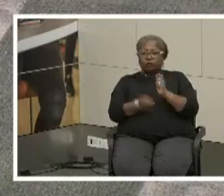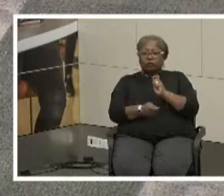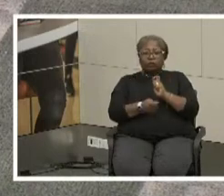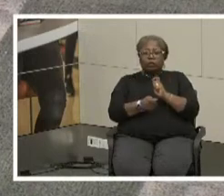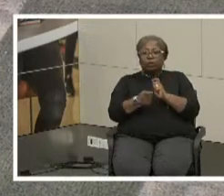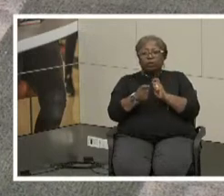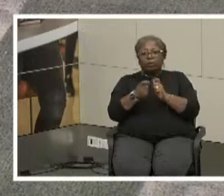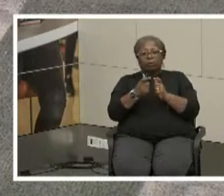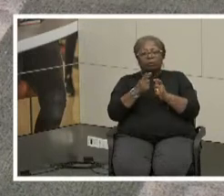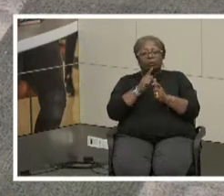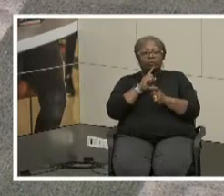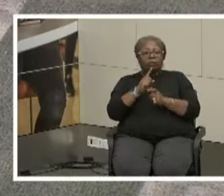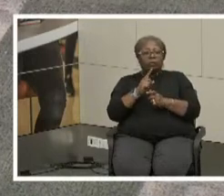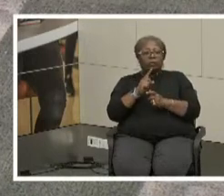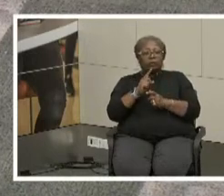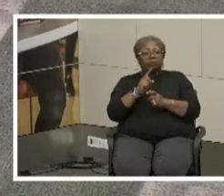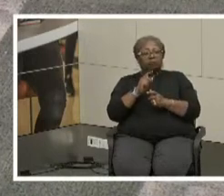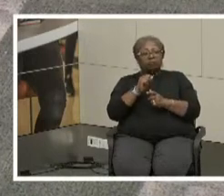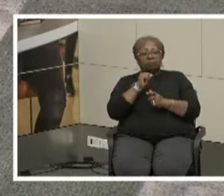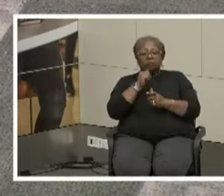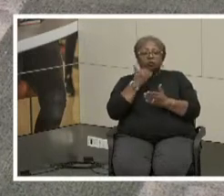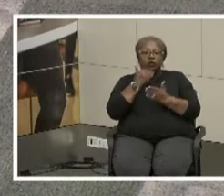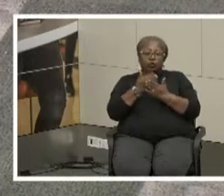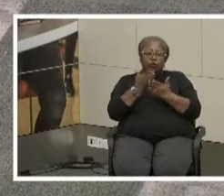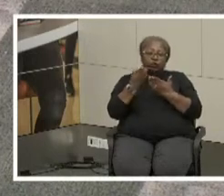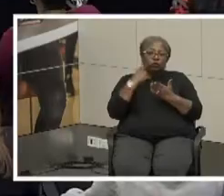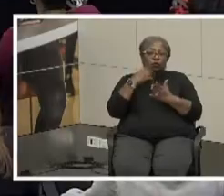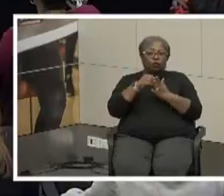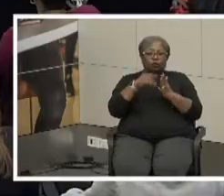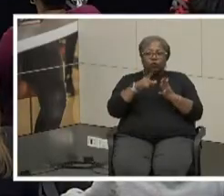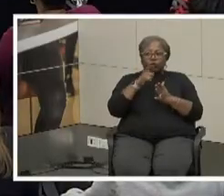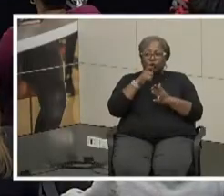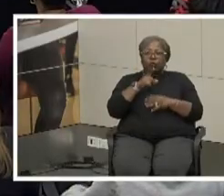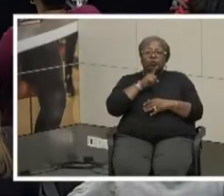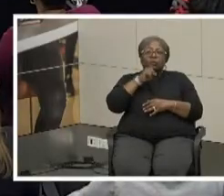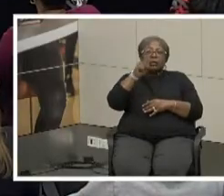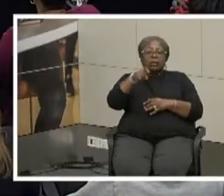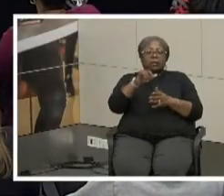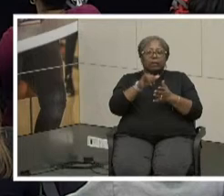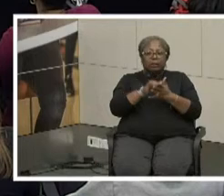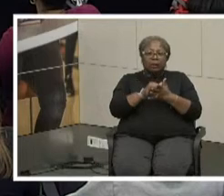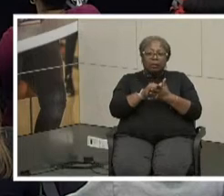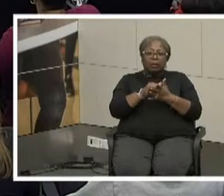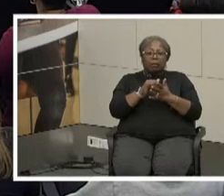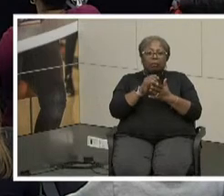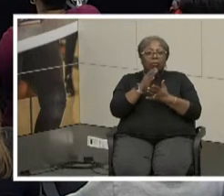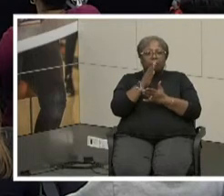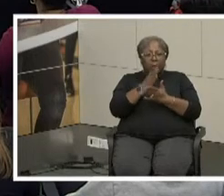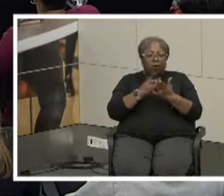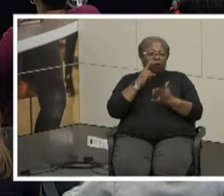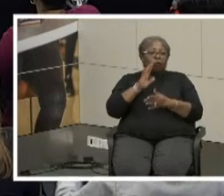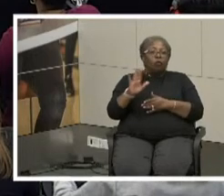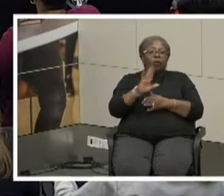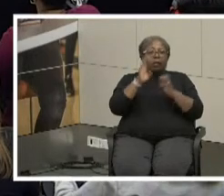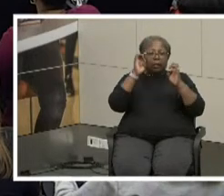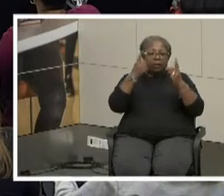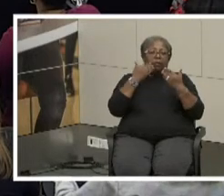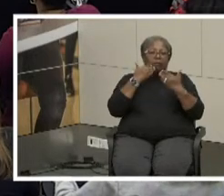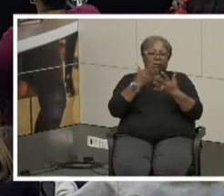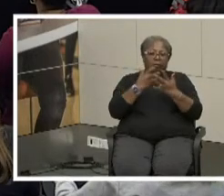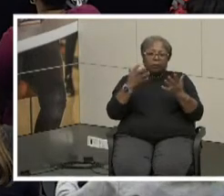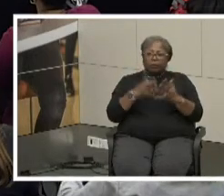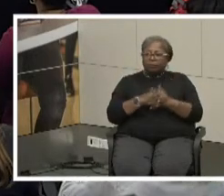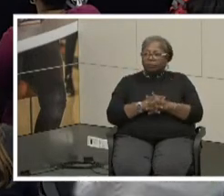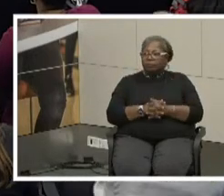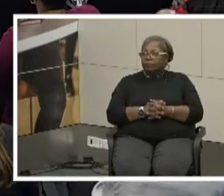signicant way would be such a disservice to students who absolutely need this vital compon